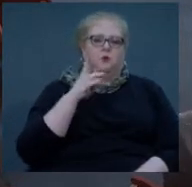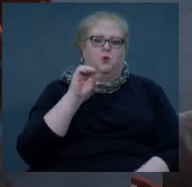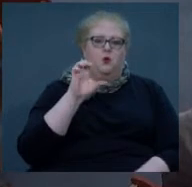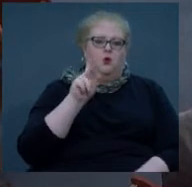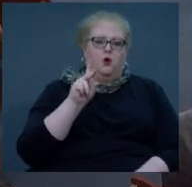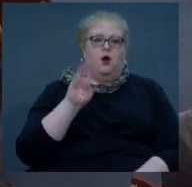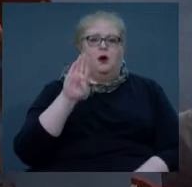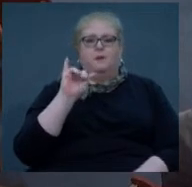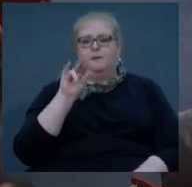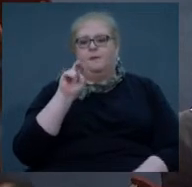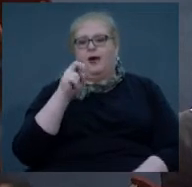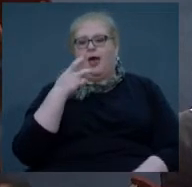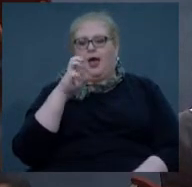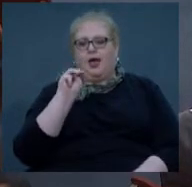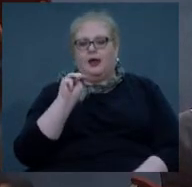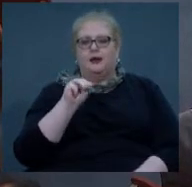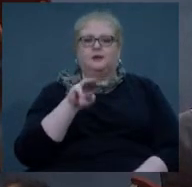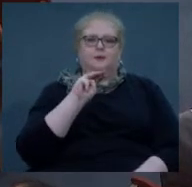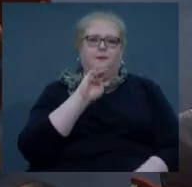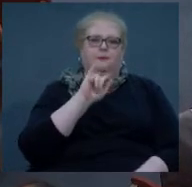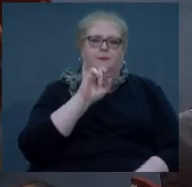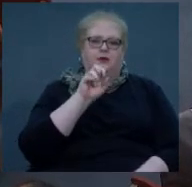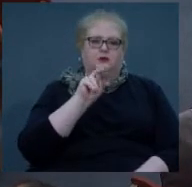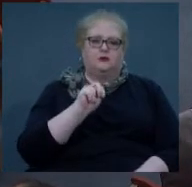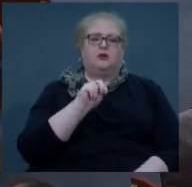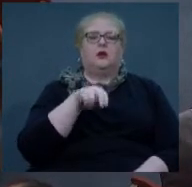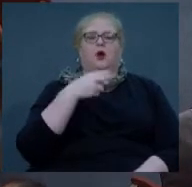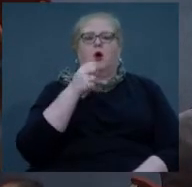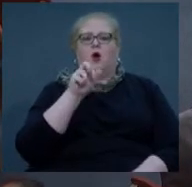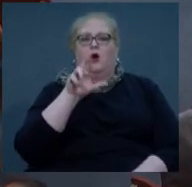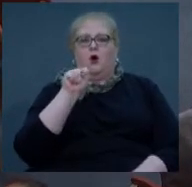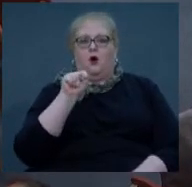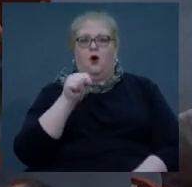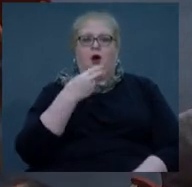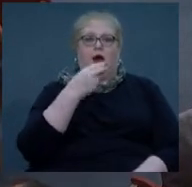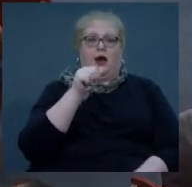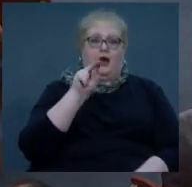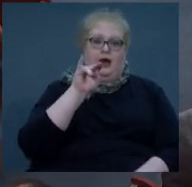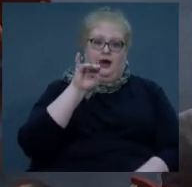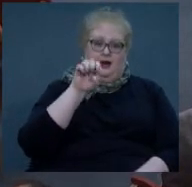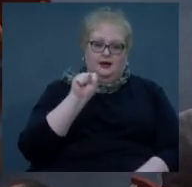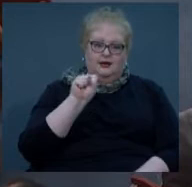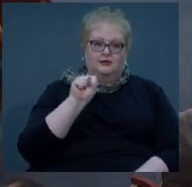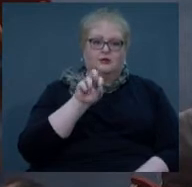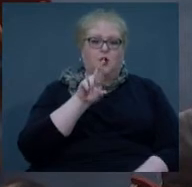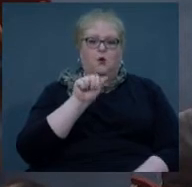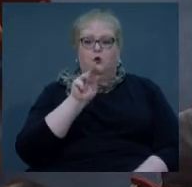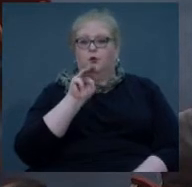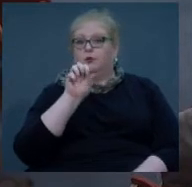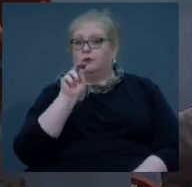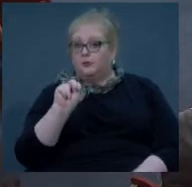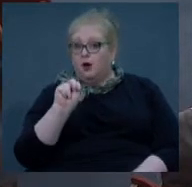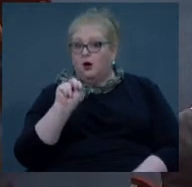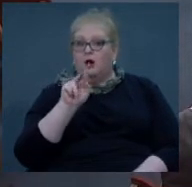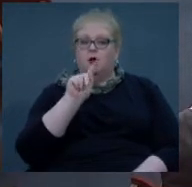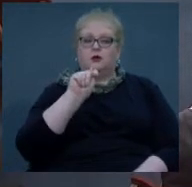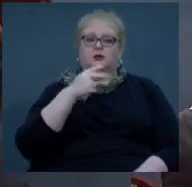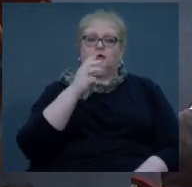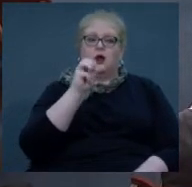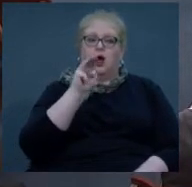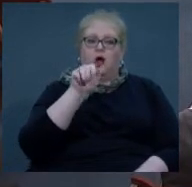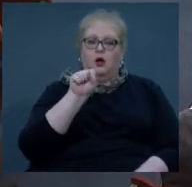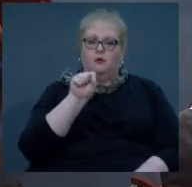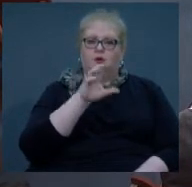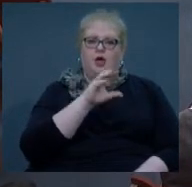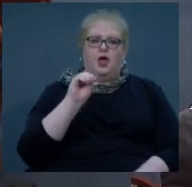Here. Commissioner Hamilton. Here. Commissioner Hart. Here. Commissioner Haynes. Here. Commissioner Rahman. Here. Commissioner Thomas. Here. And